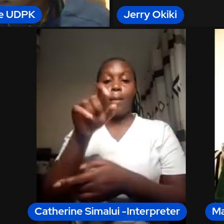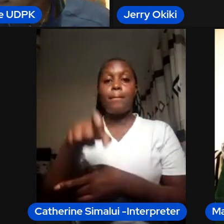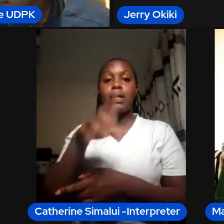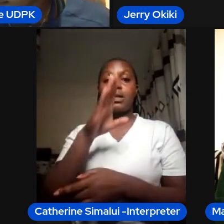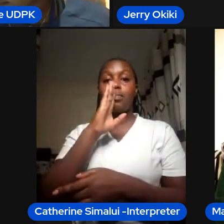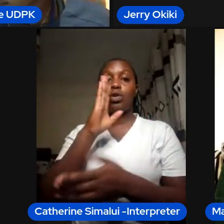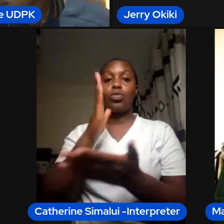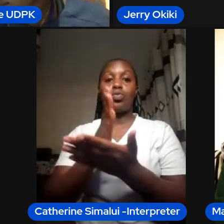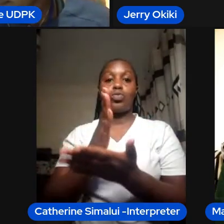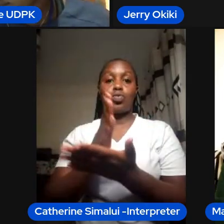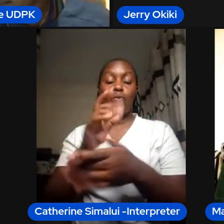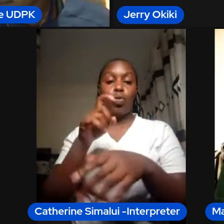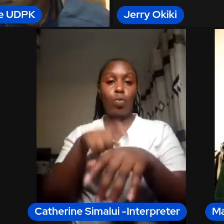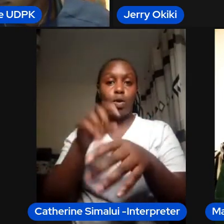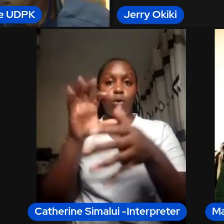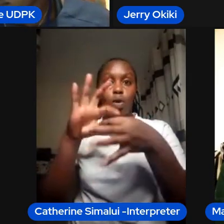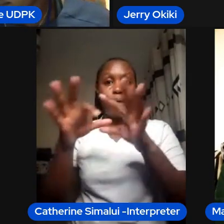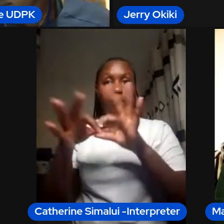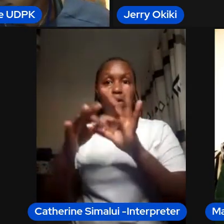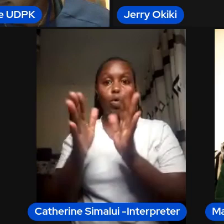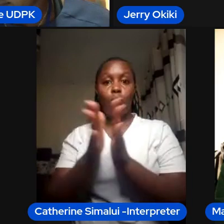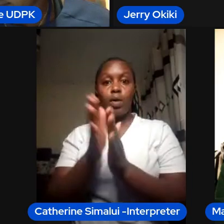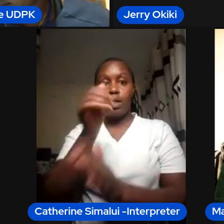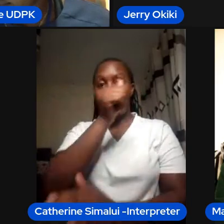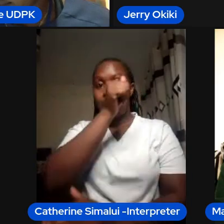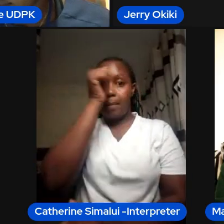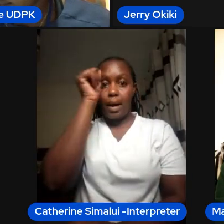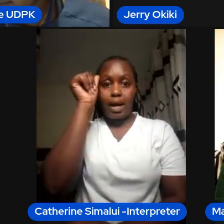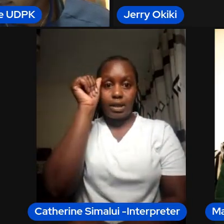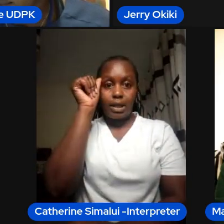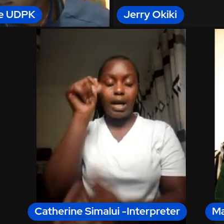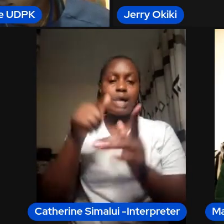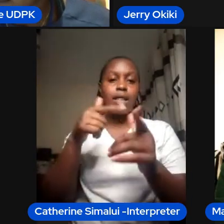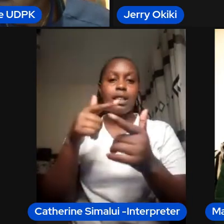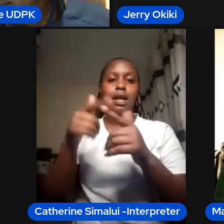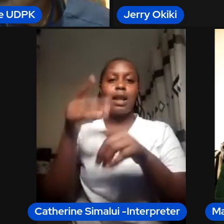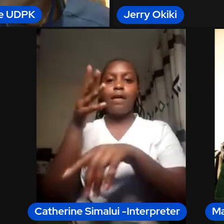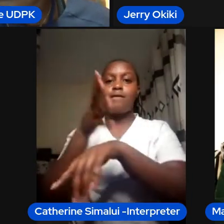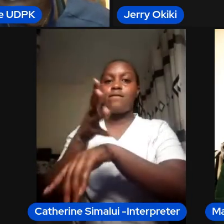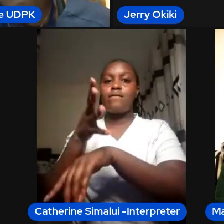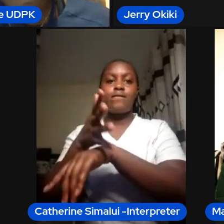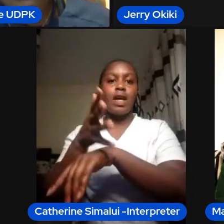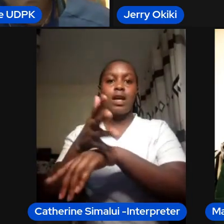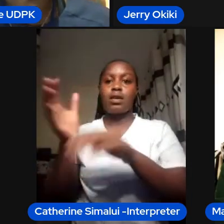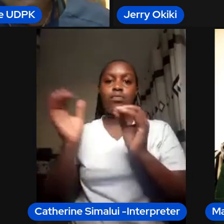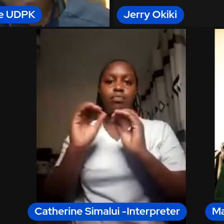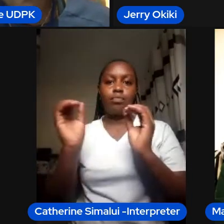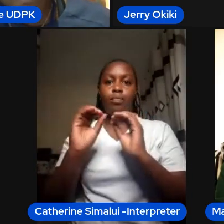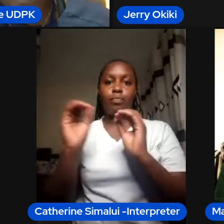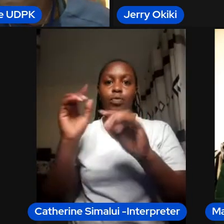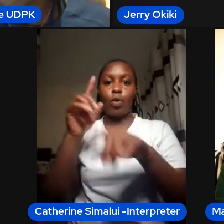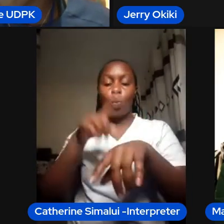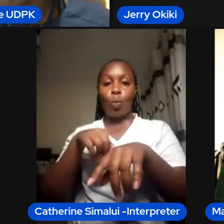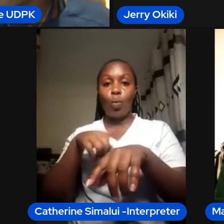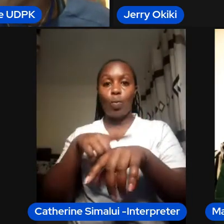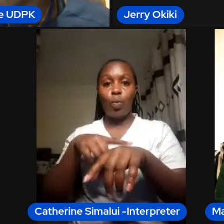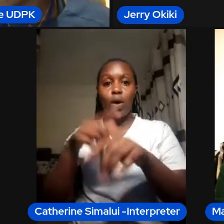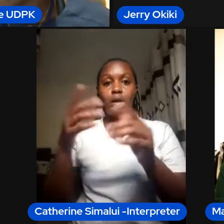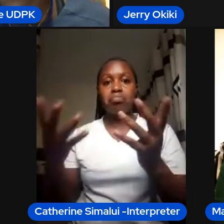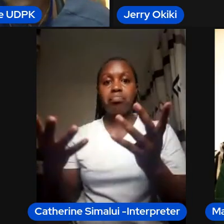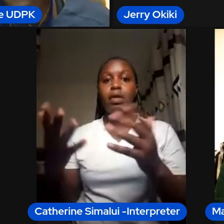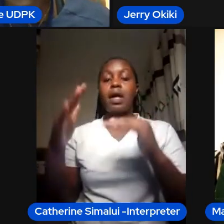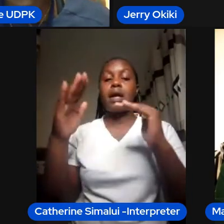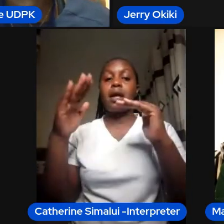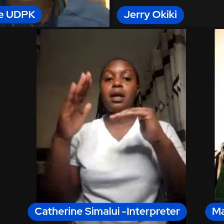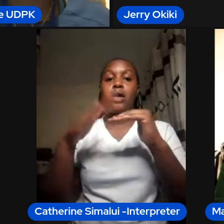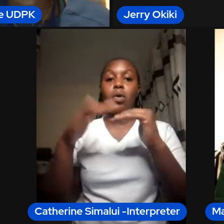with brands, you don't have to fake it sana sana. When you're on the streets of the internet, you can